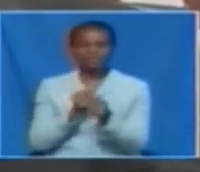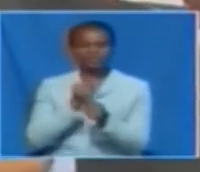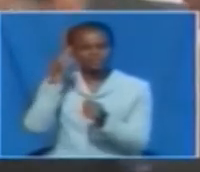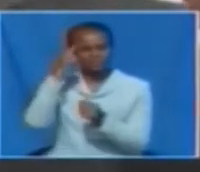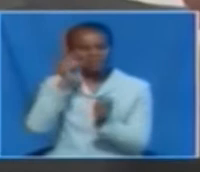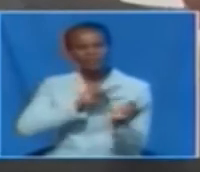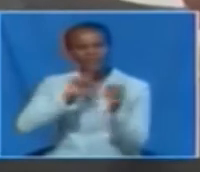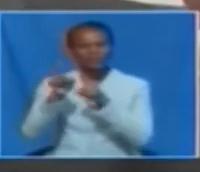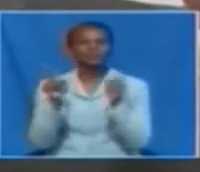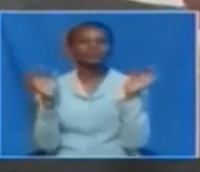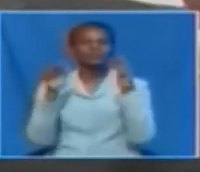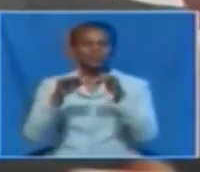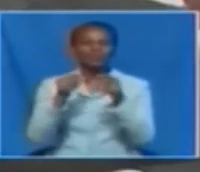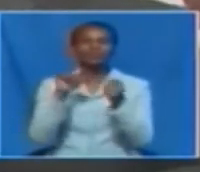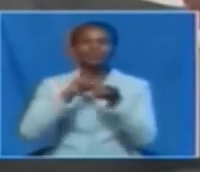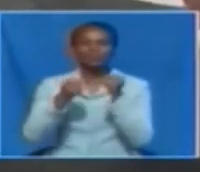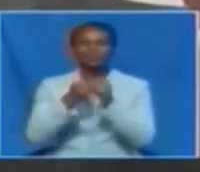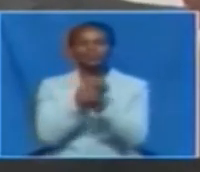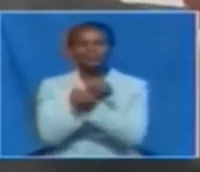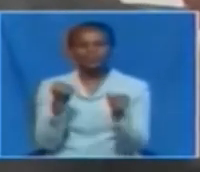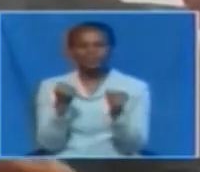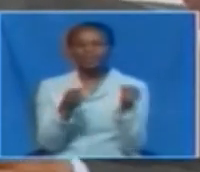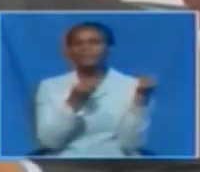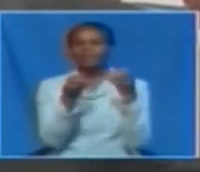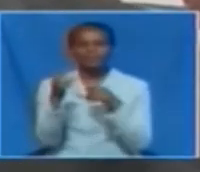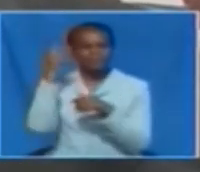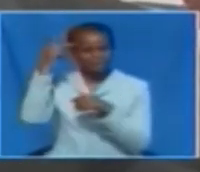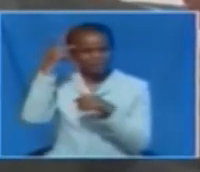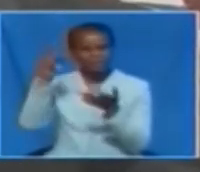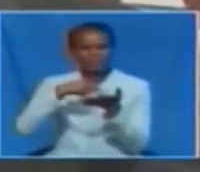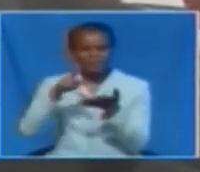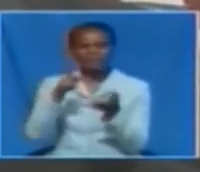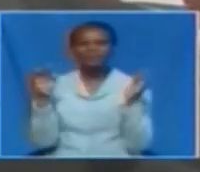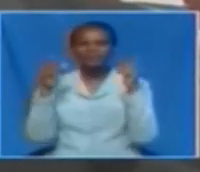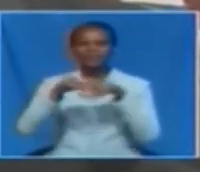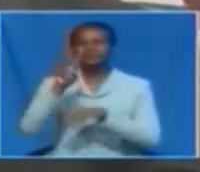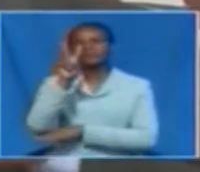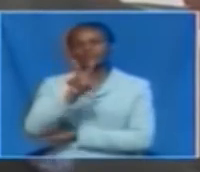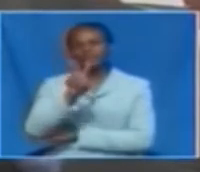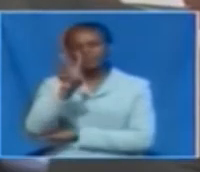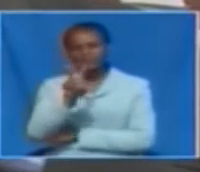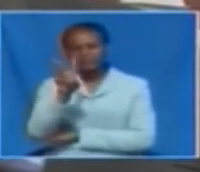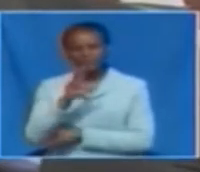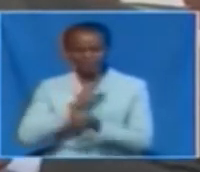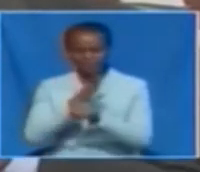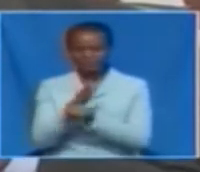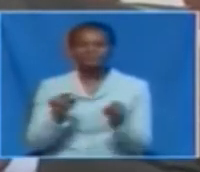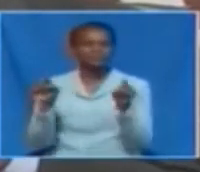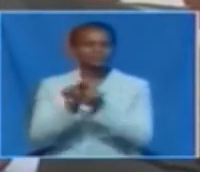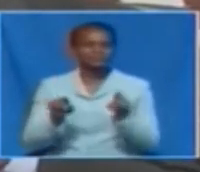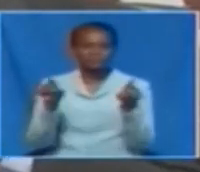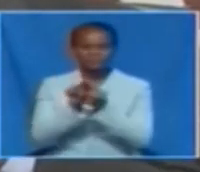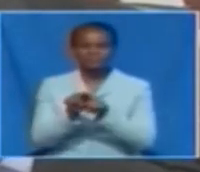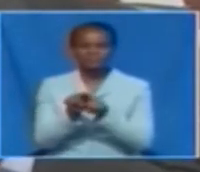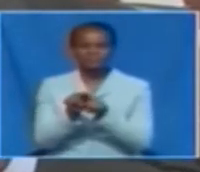convention, then we solve our problems. But many political parties like UNIP went to convention. Immediately, it's the same repeat they